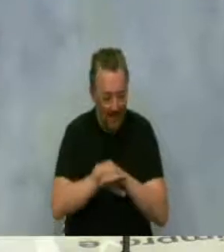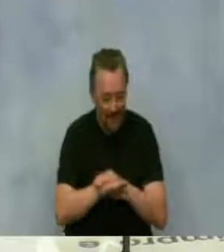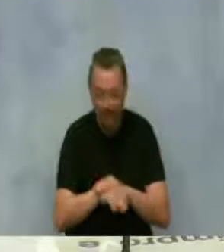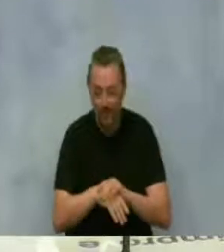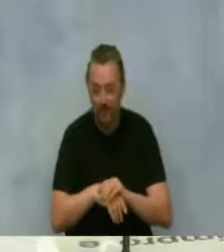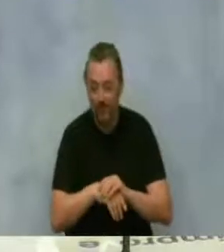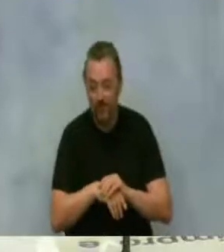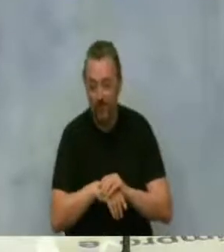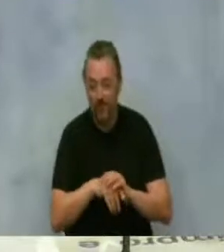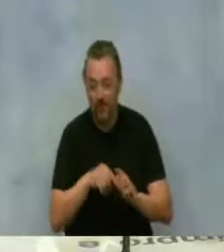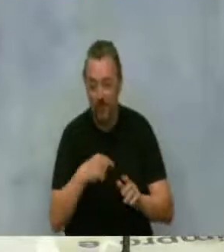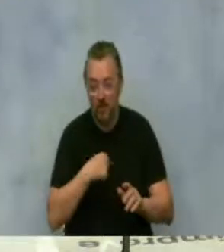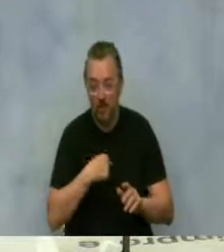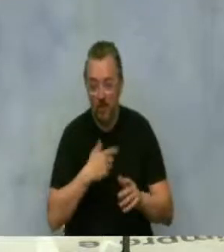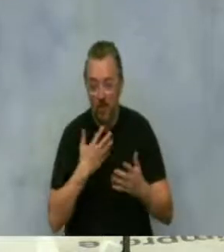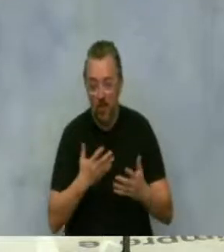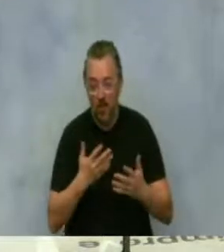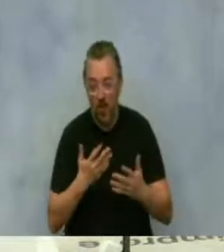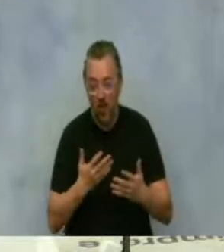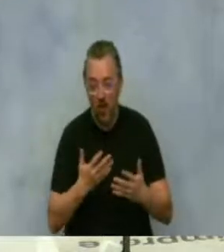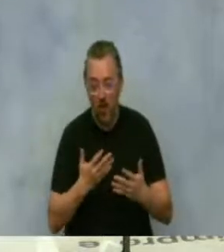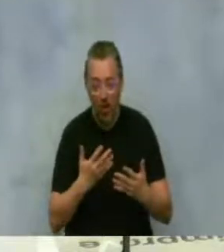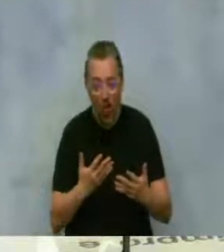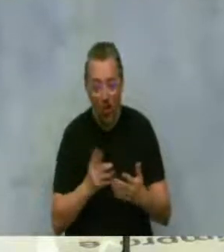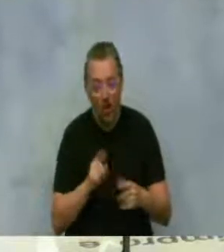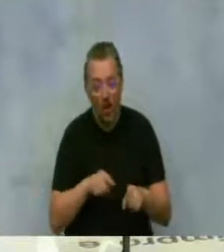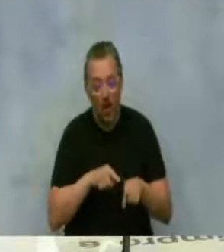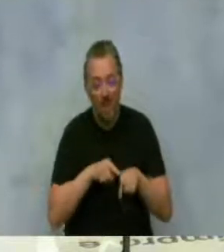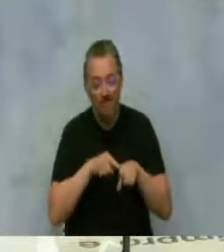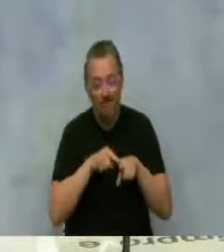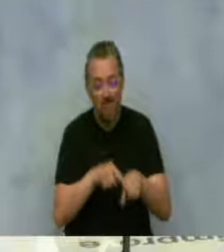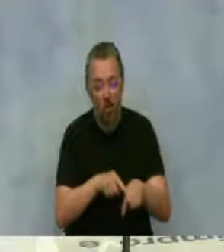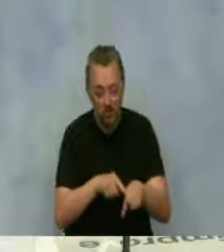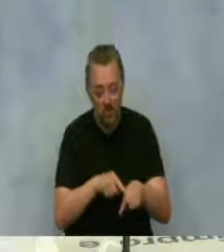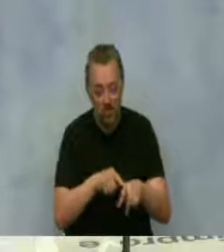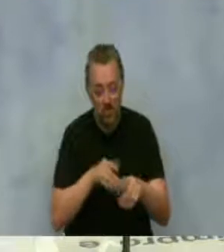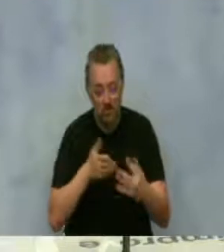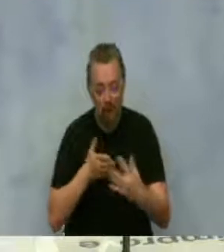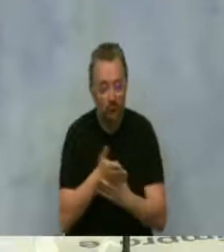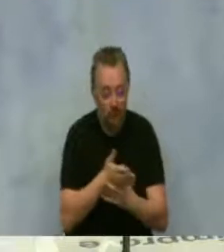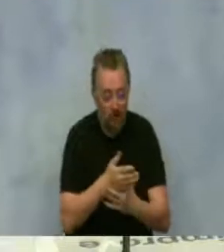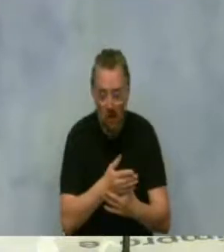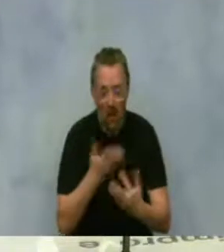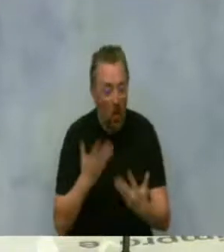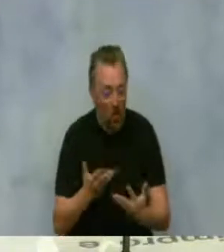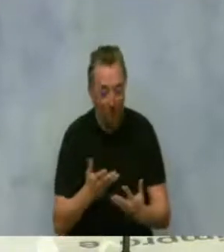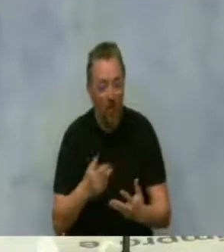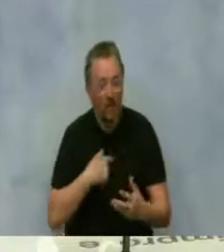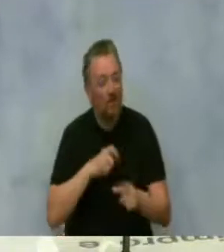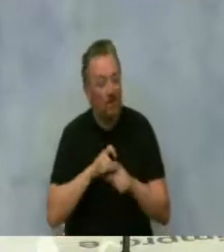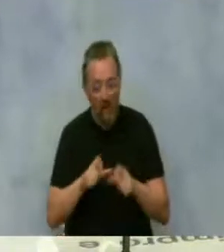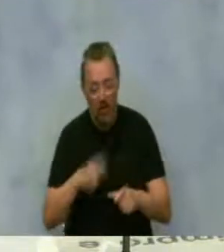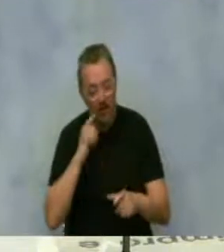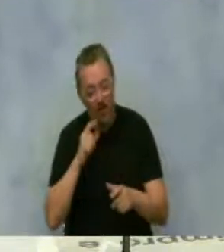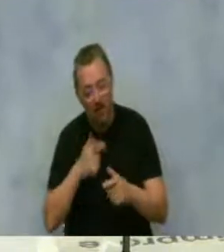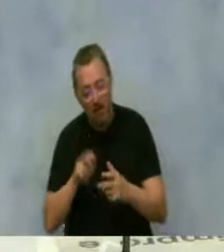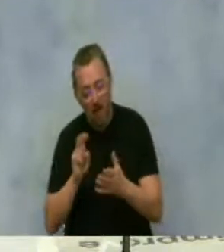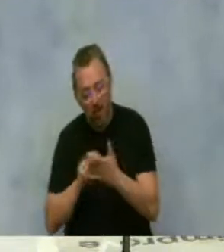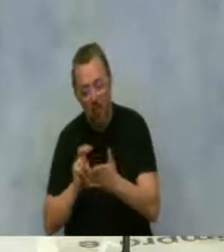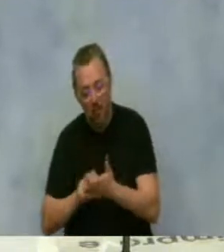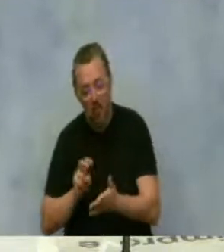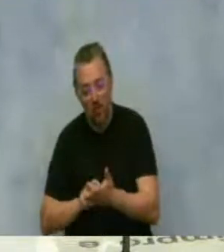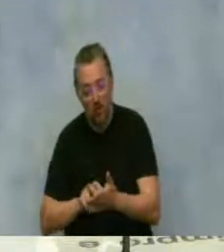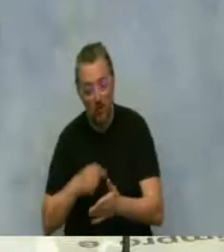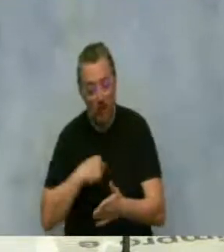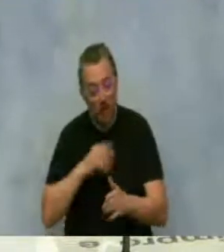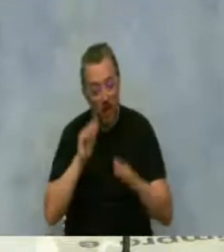gone to the stage of forced access at the moment, but we just keep trying to make repeated appointments and turning up. But we have a